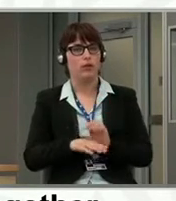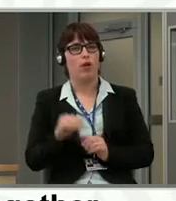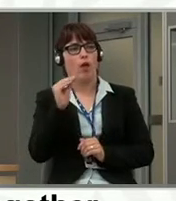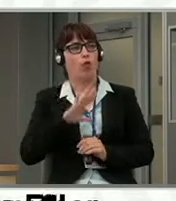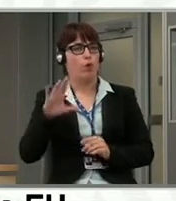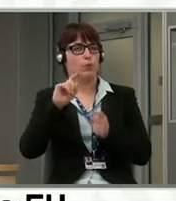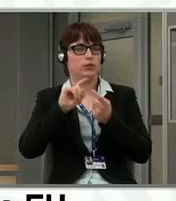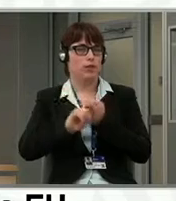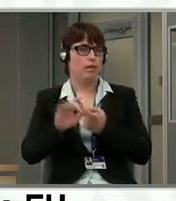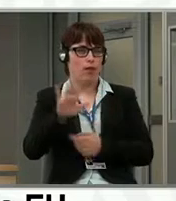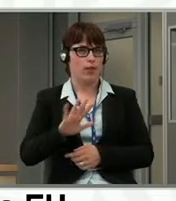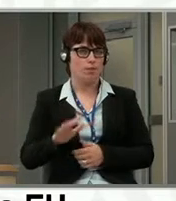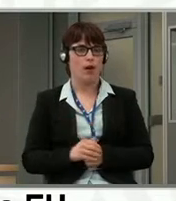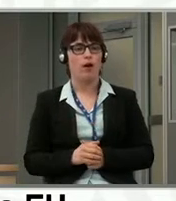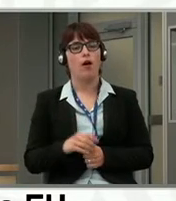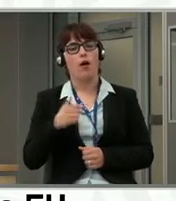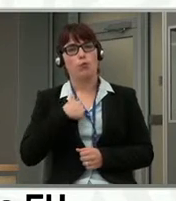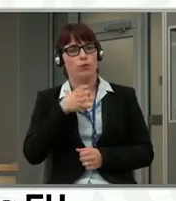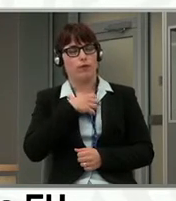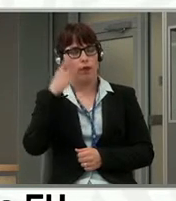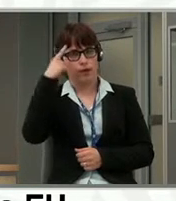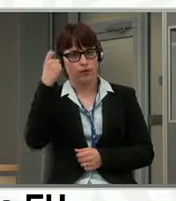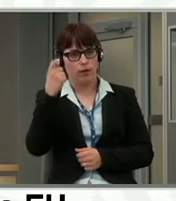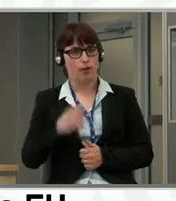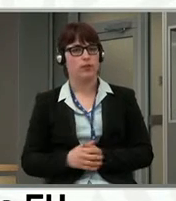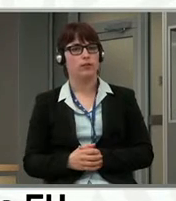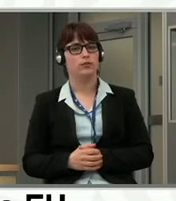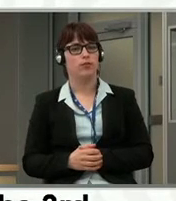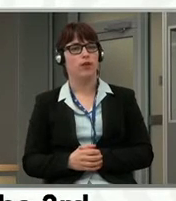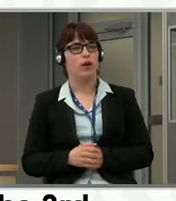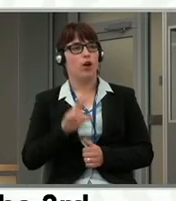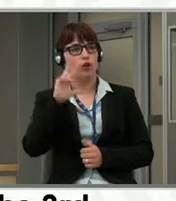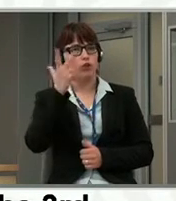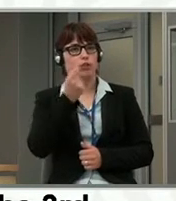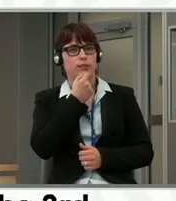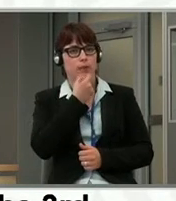And we all have to remember that in the 3rd of September,